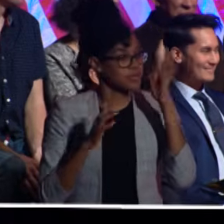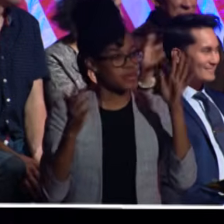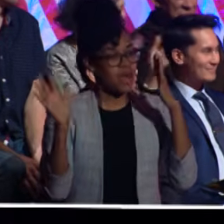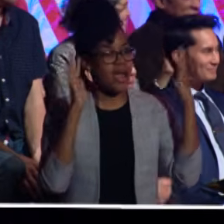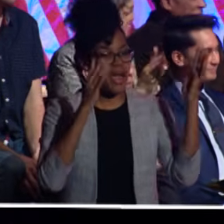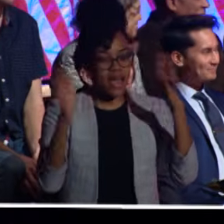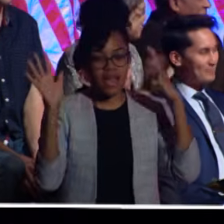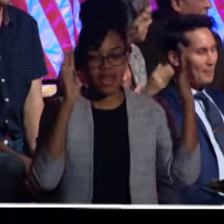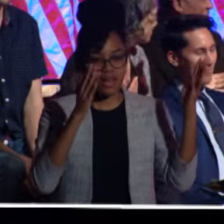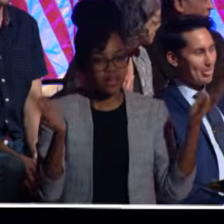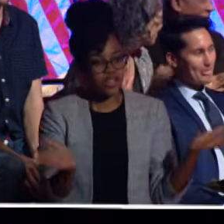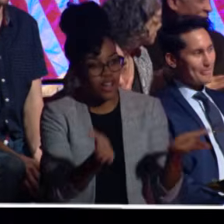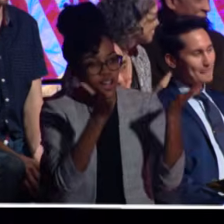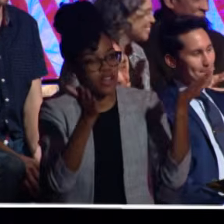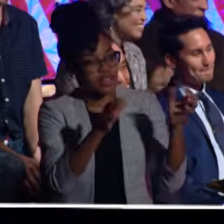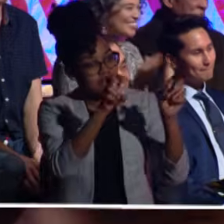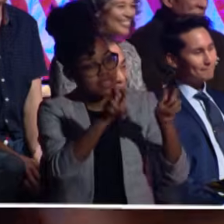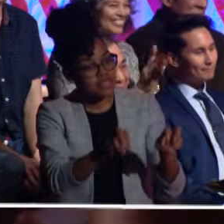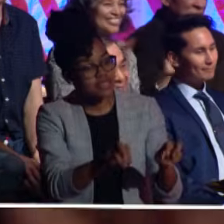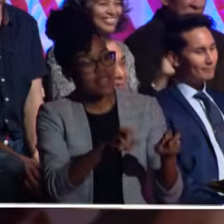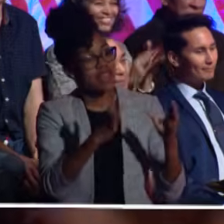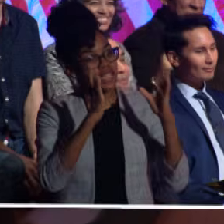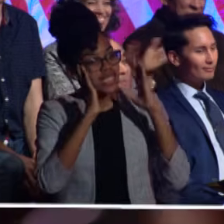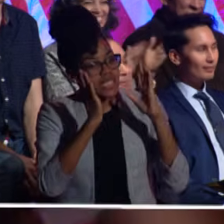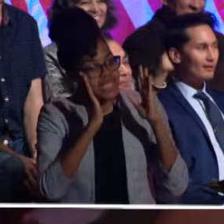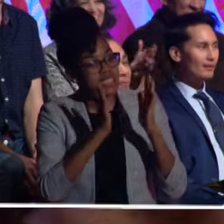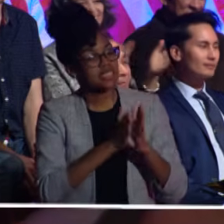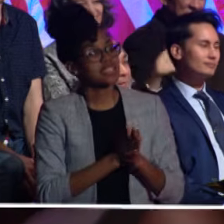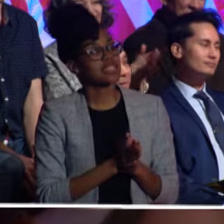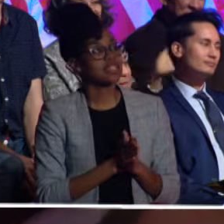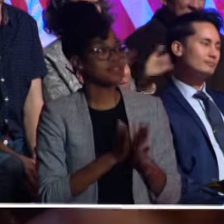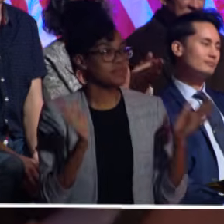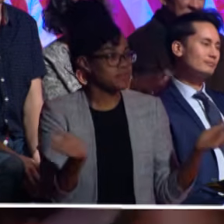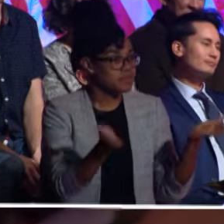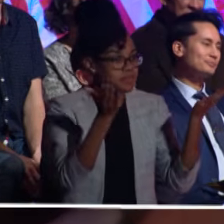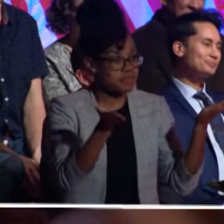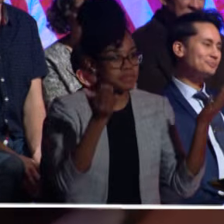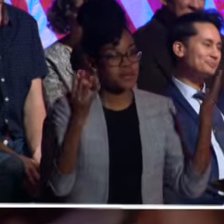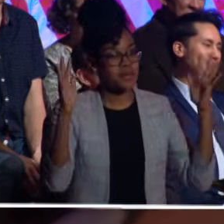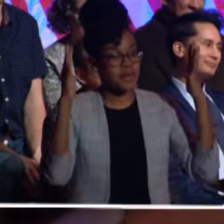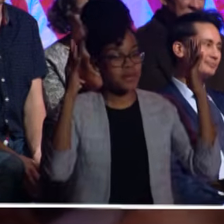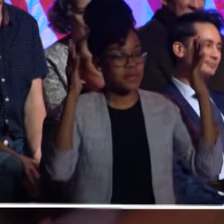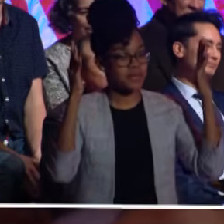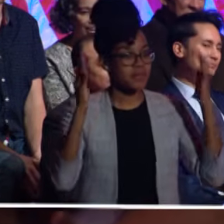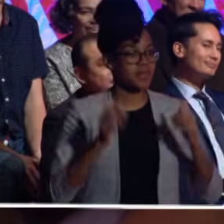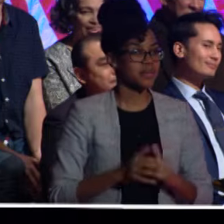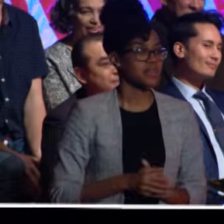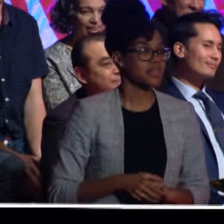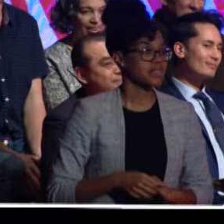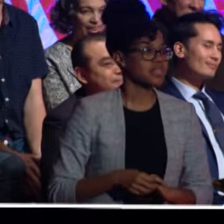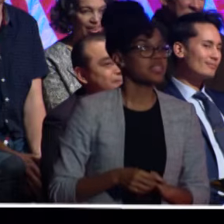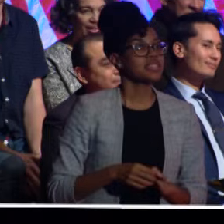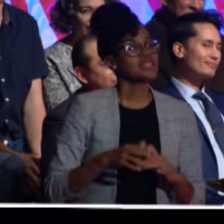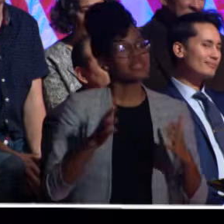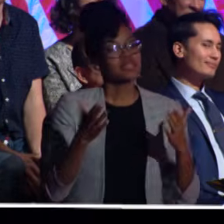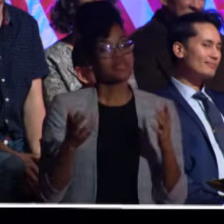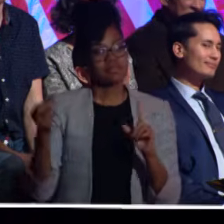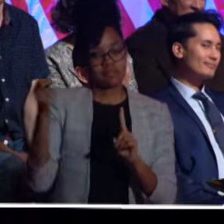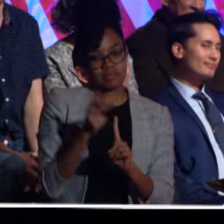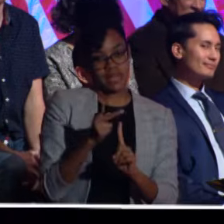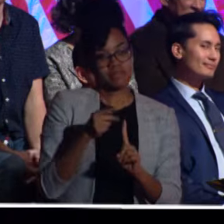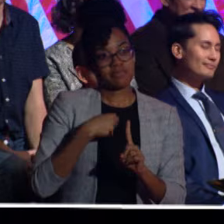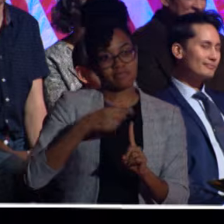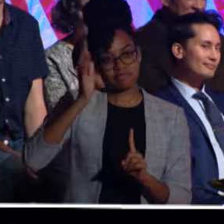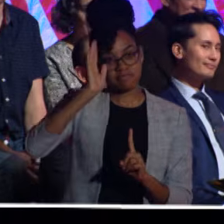Let's encourage our friends to hear about an affordable housing plan. So one reason, as I was saying,